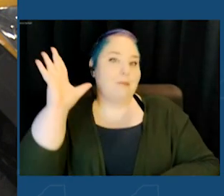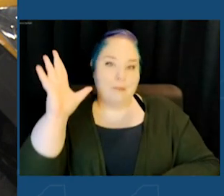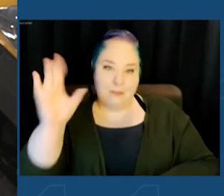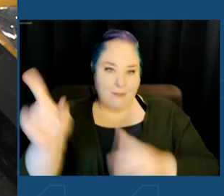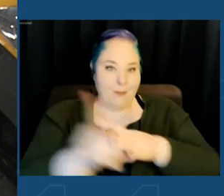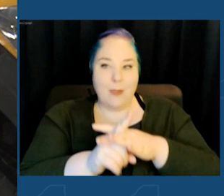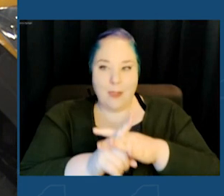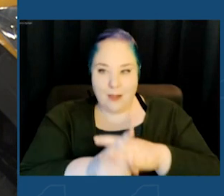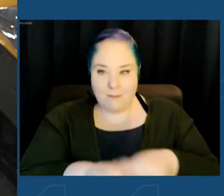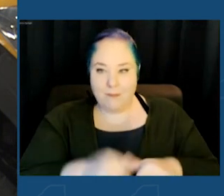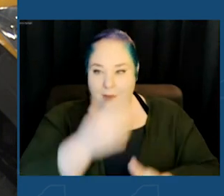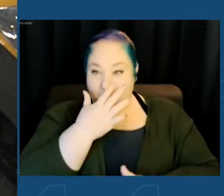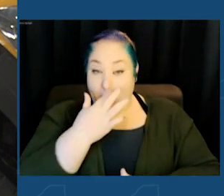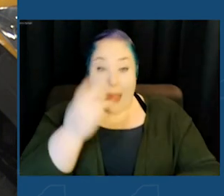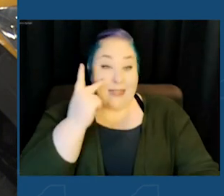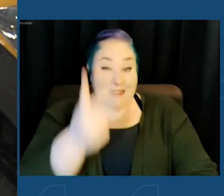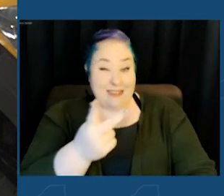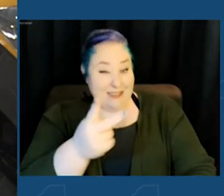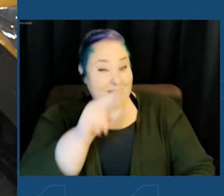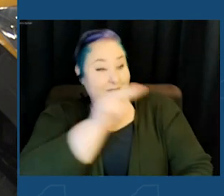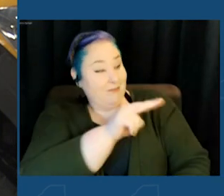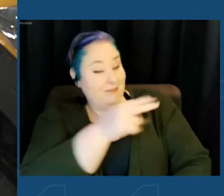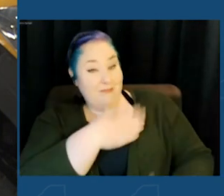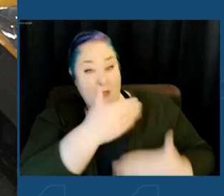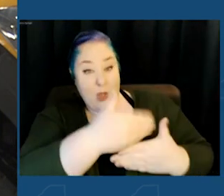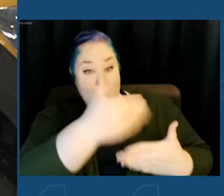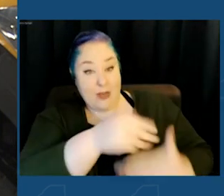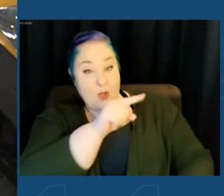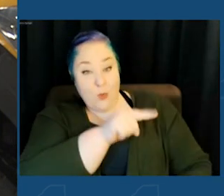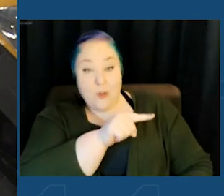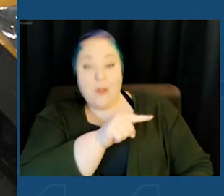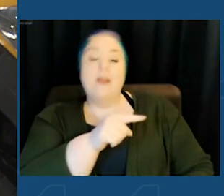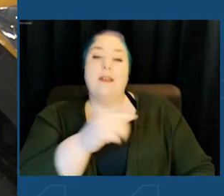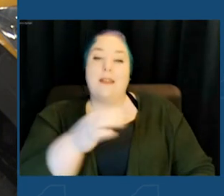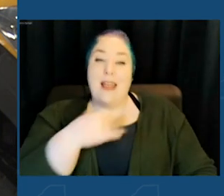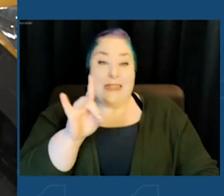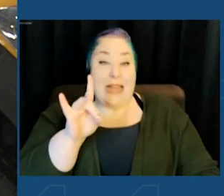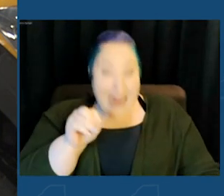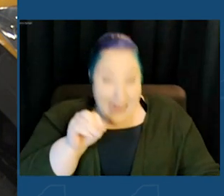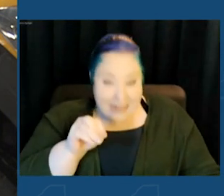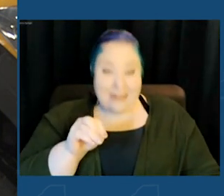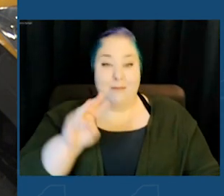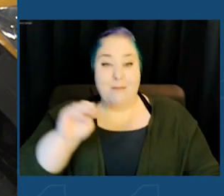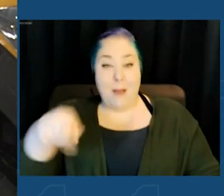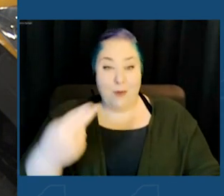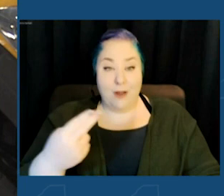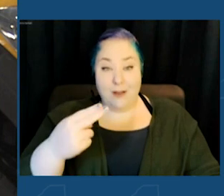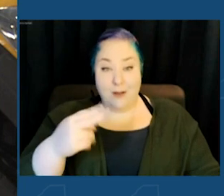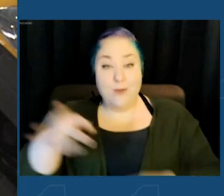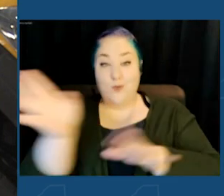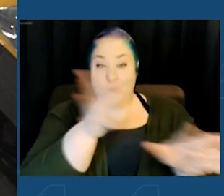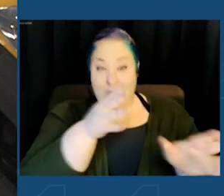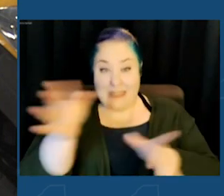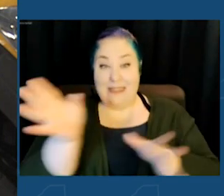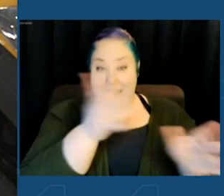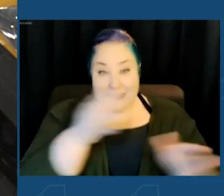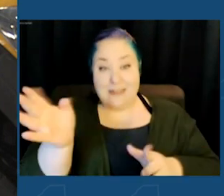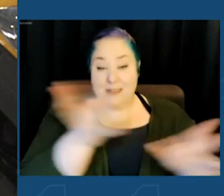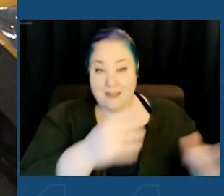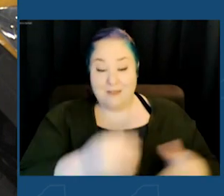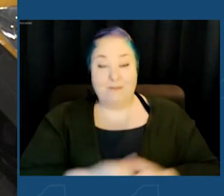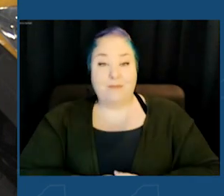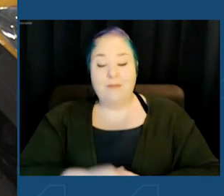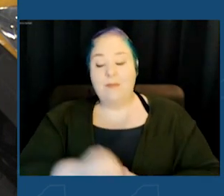which I can see right out my window has almost 80 hour mile an hour winds 80 miles an hour the blizzard of